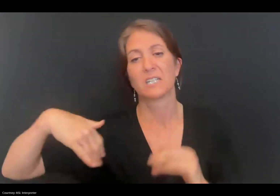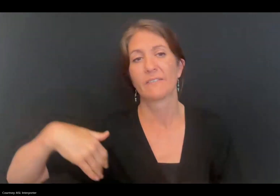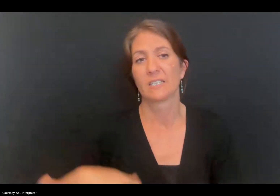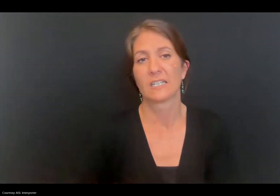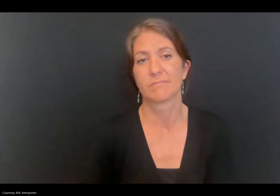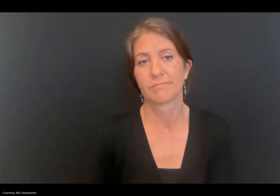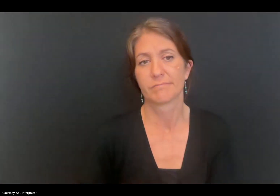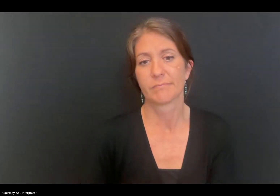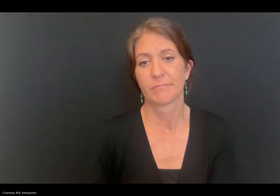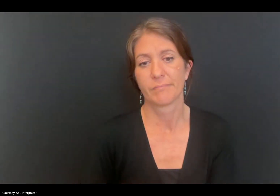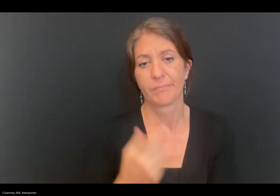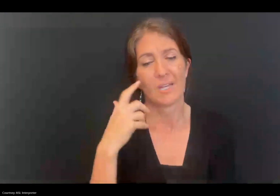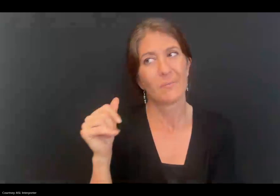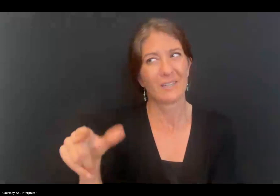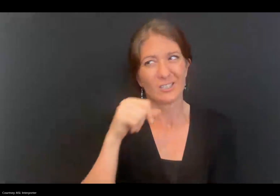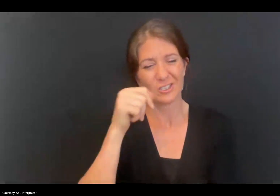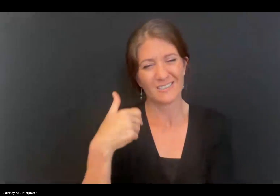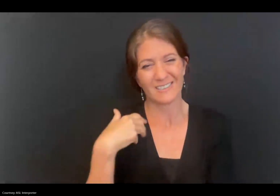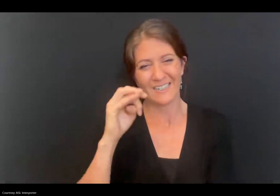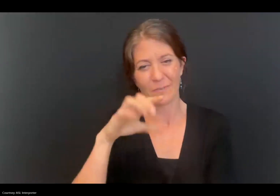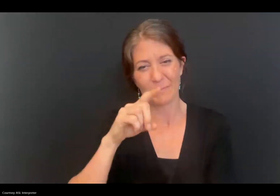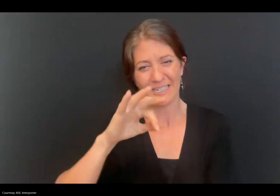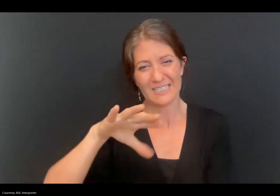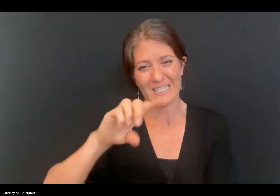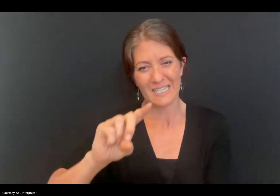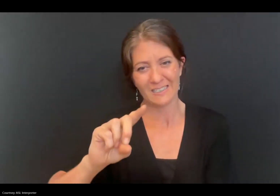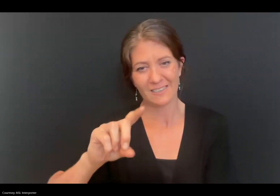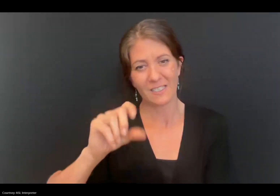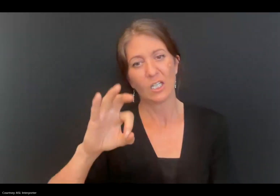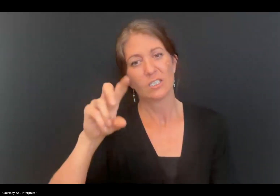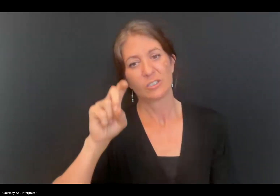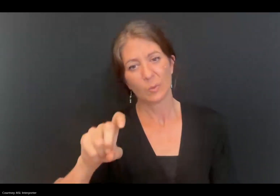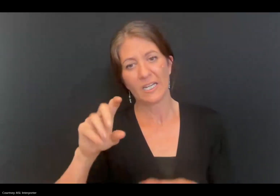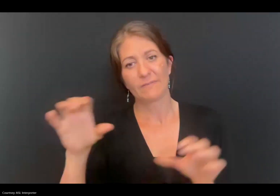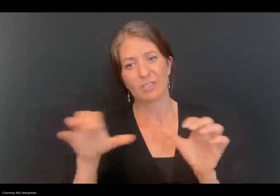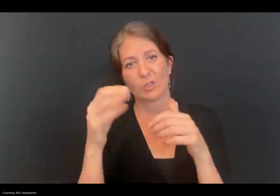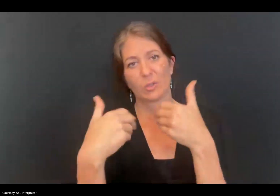because she doesn't have Medicaid. So we had to do the process.